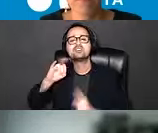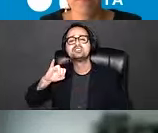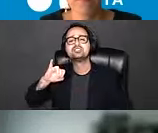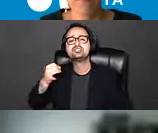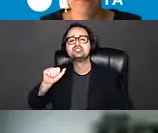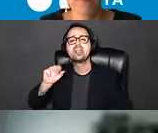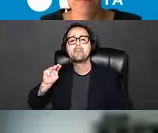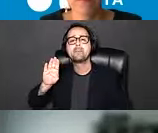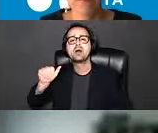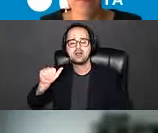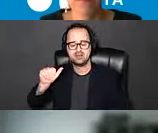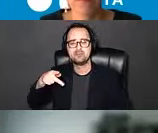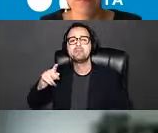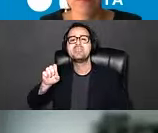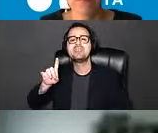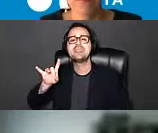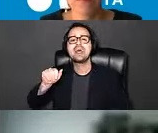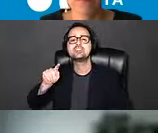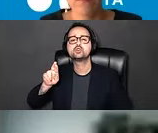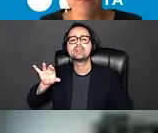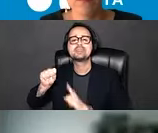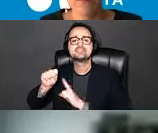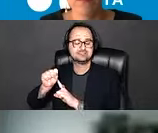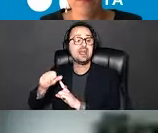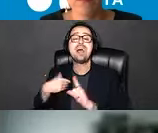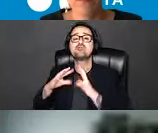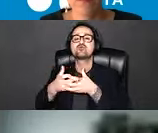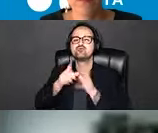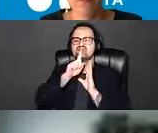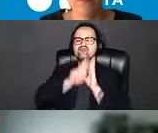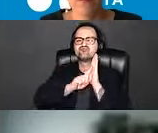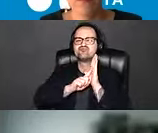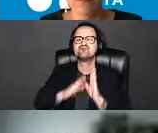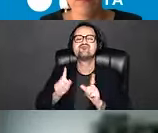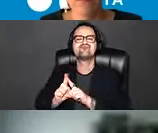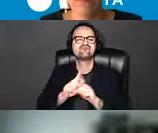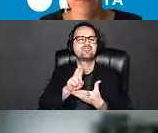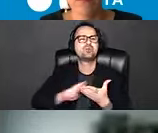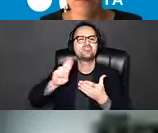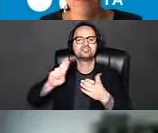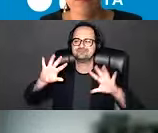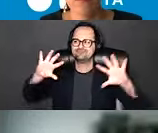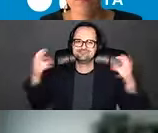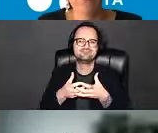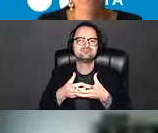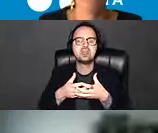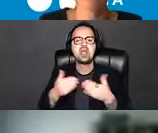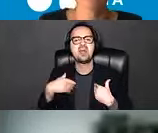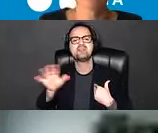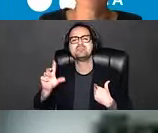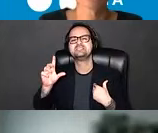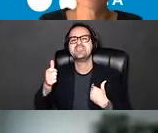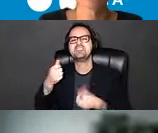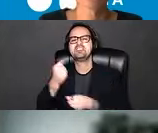now. But there is a group of researchers, 5 universities, who have a 10-year data